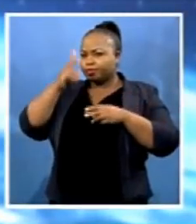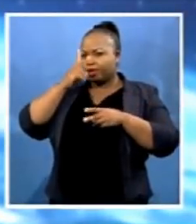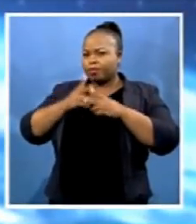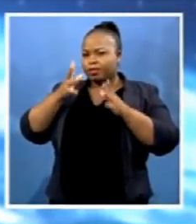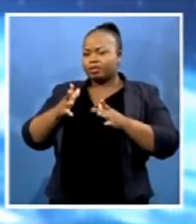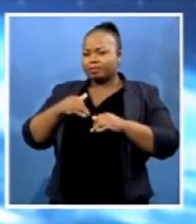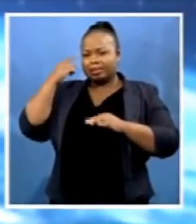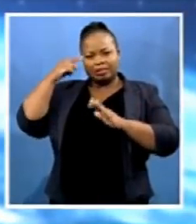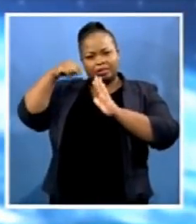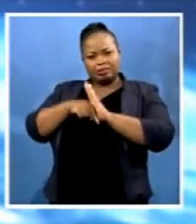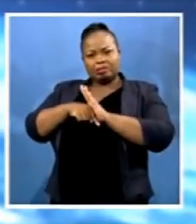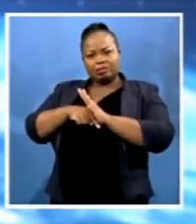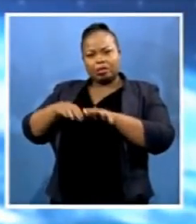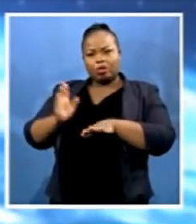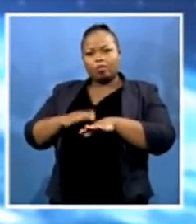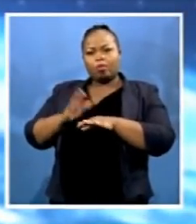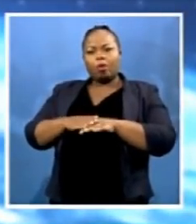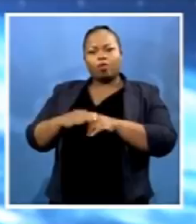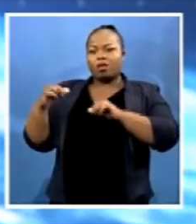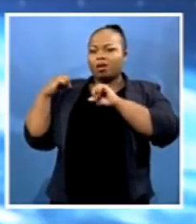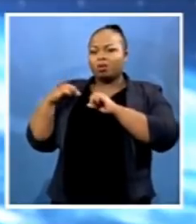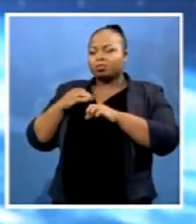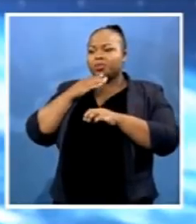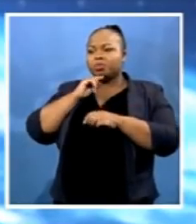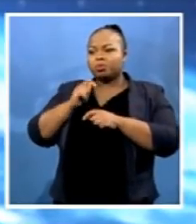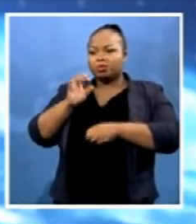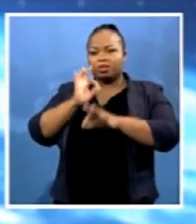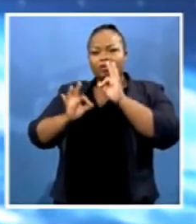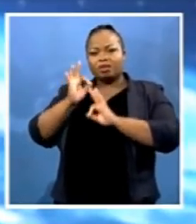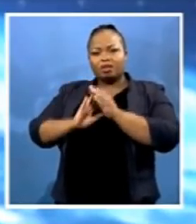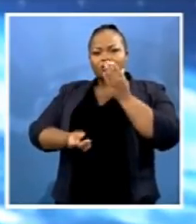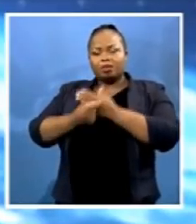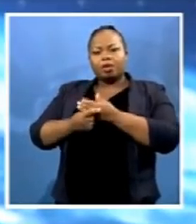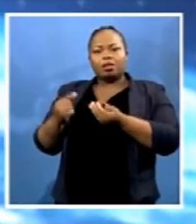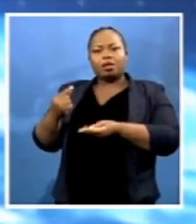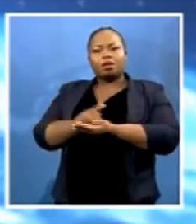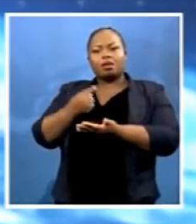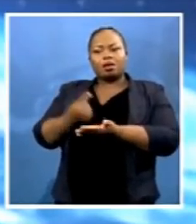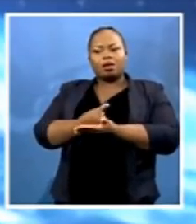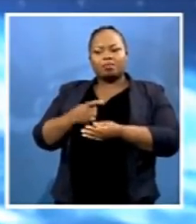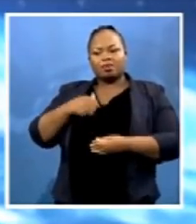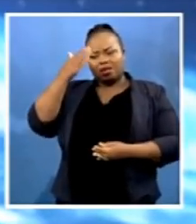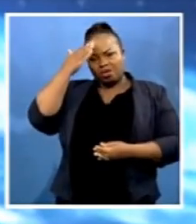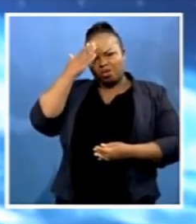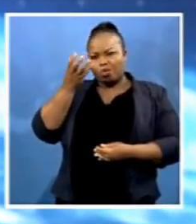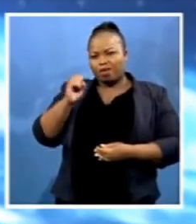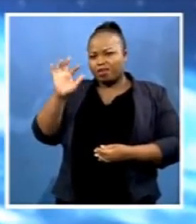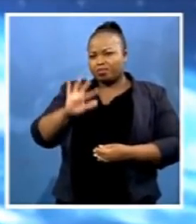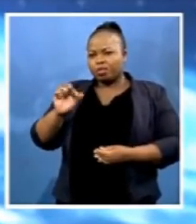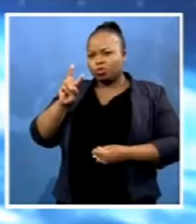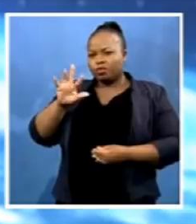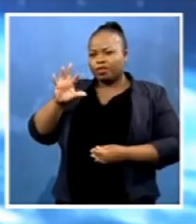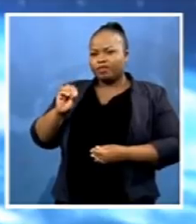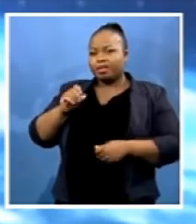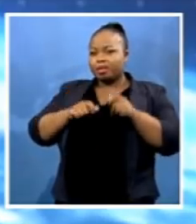account of what's going on in Ghana. I know we've got around 250 people on the line who'd like to have a chance to put some